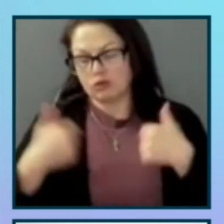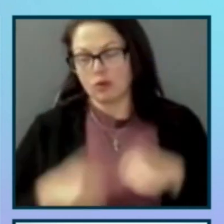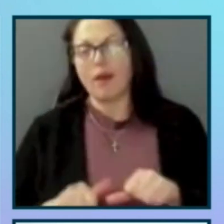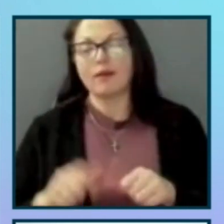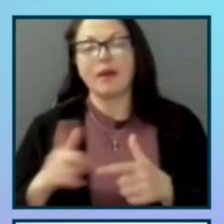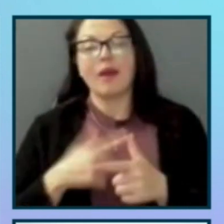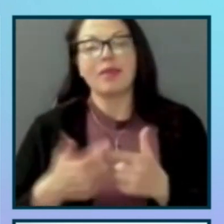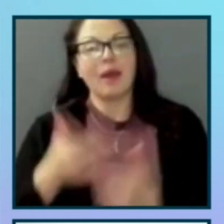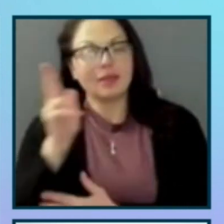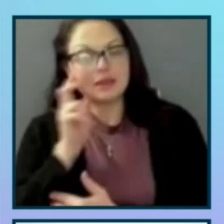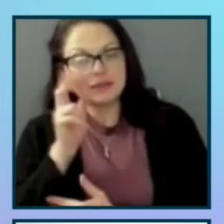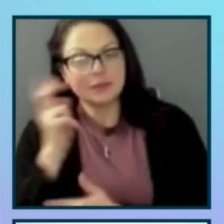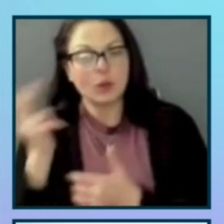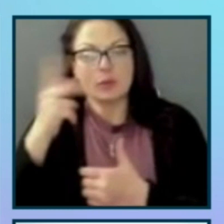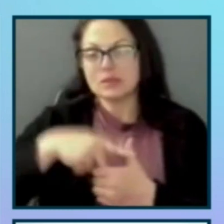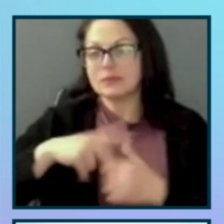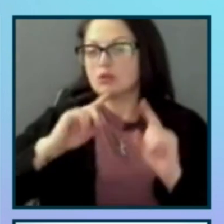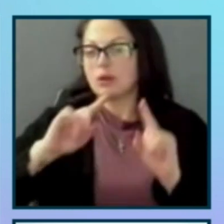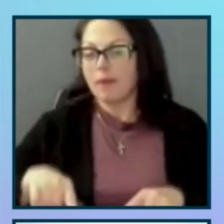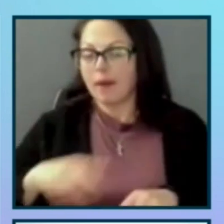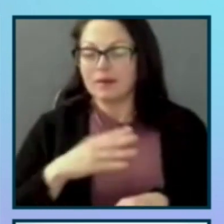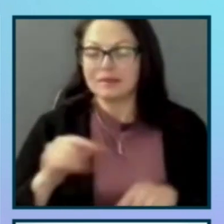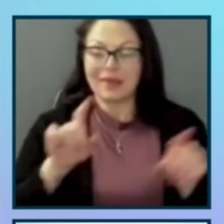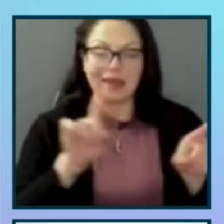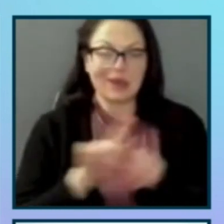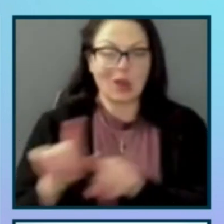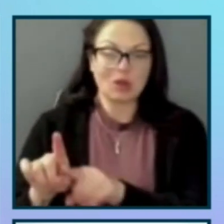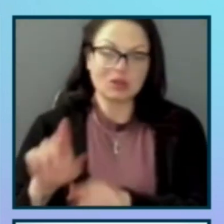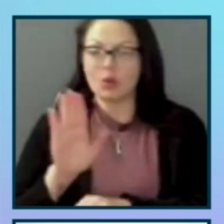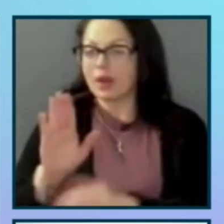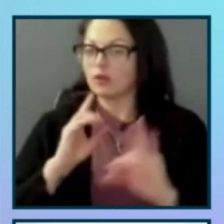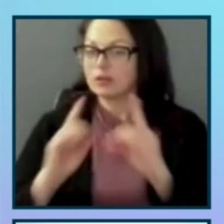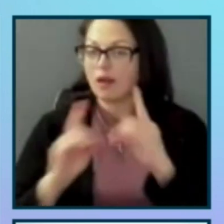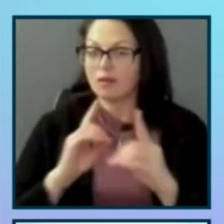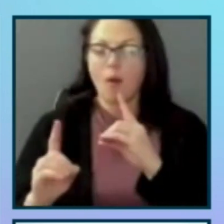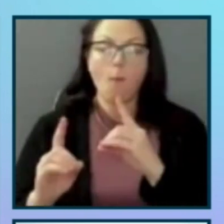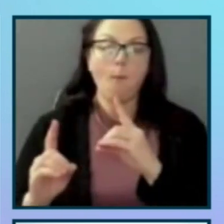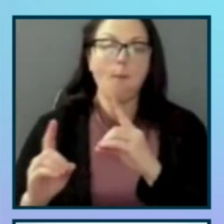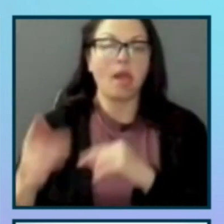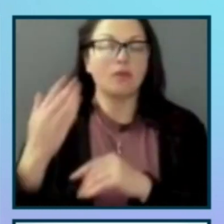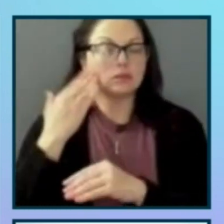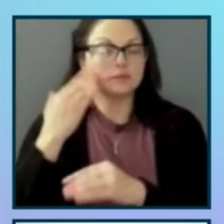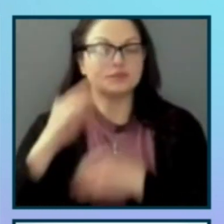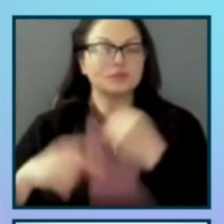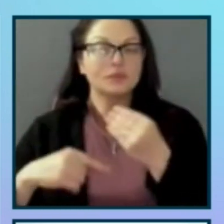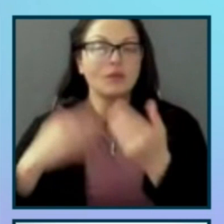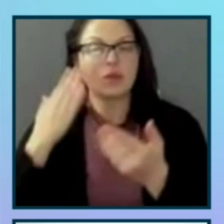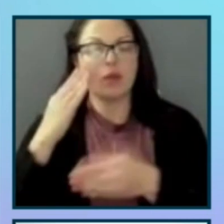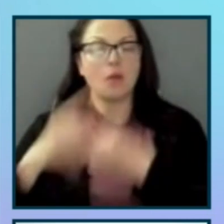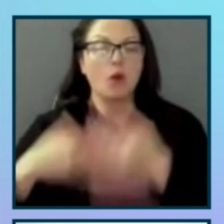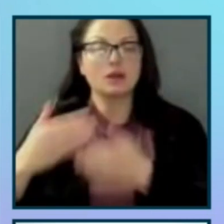between participants' key commands, and then also their dialogue for their thought process on how they thought the experience was